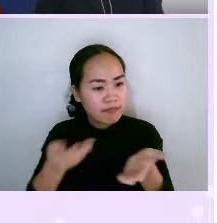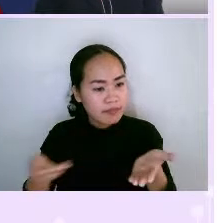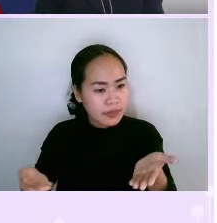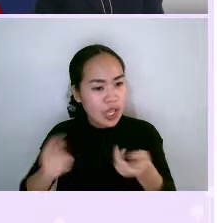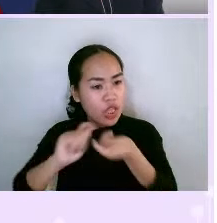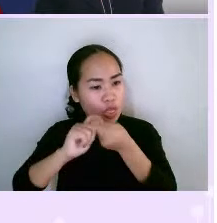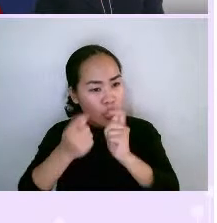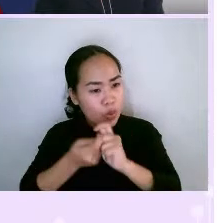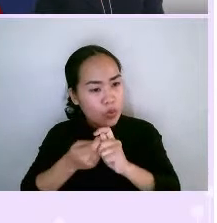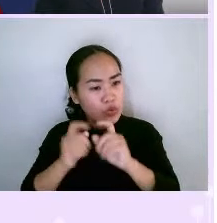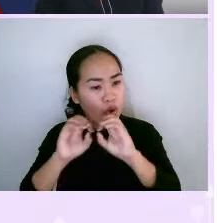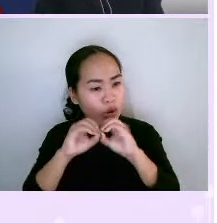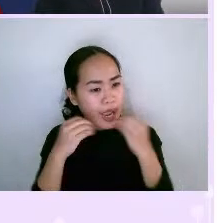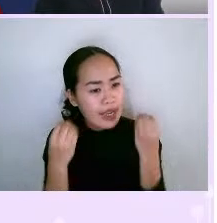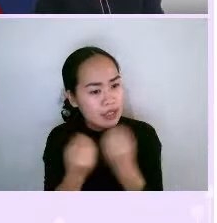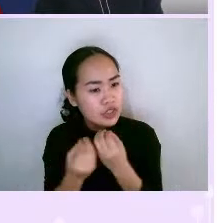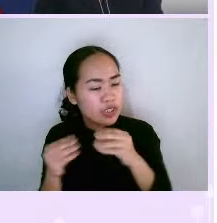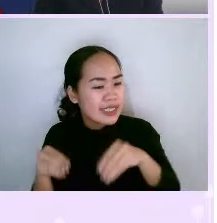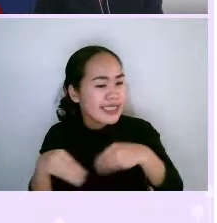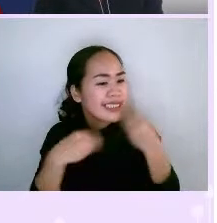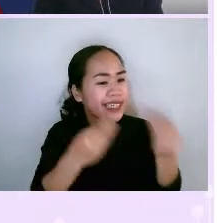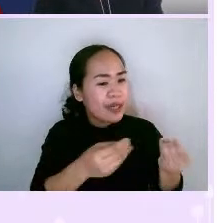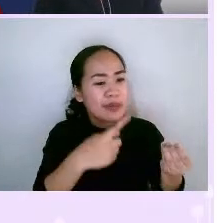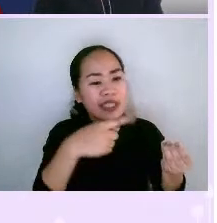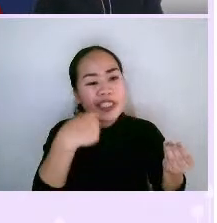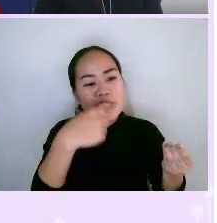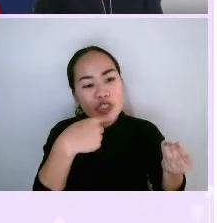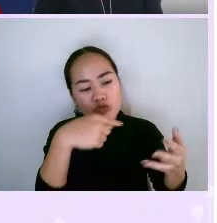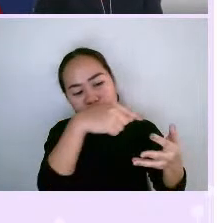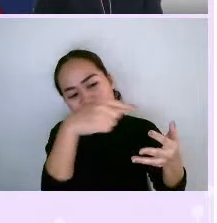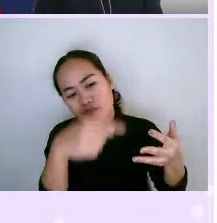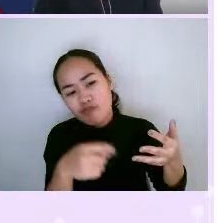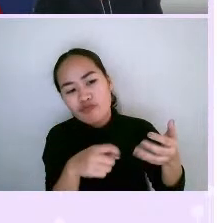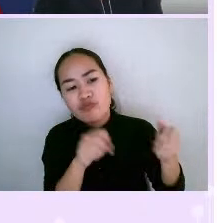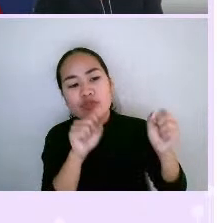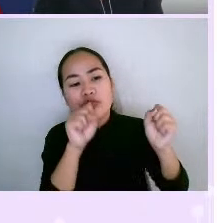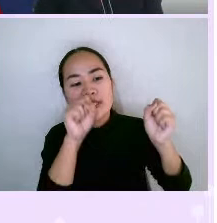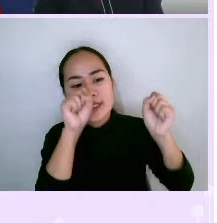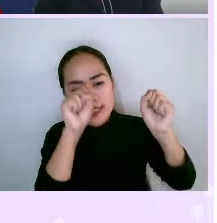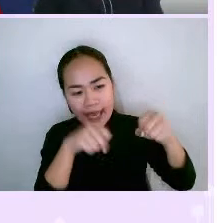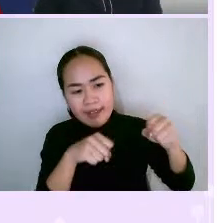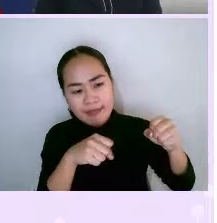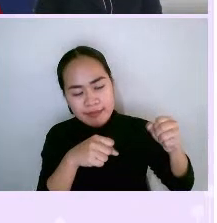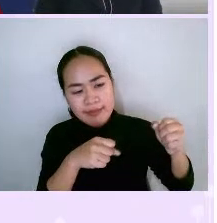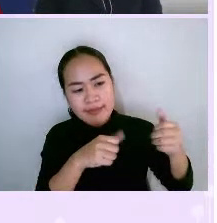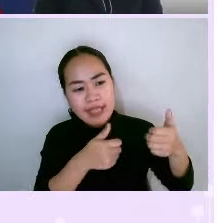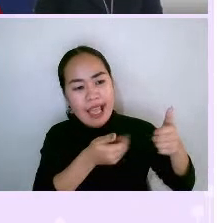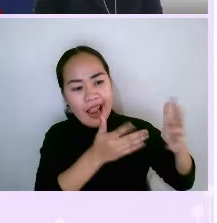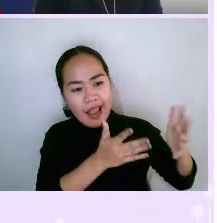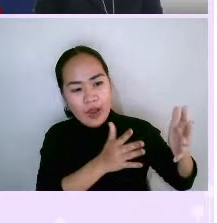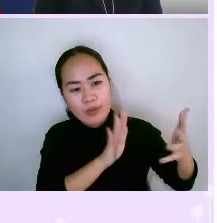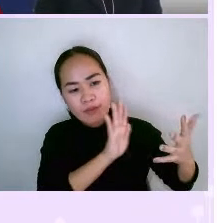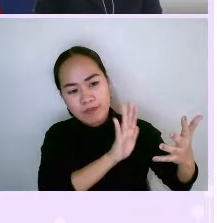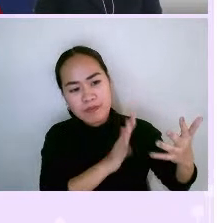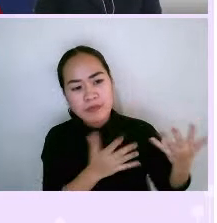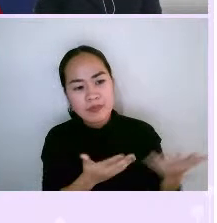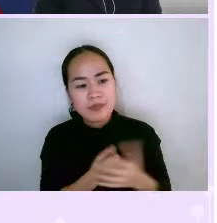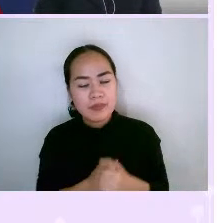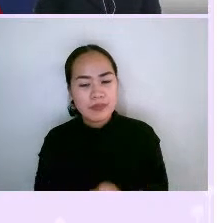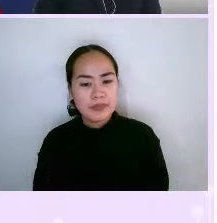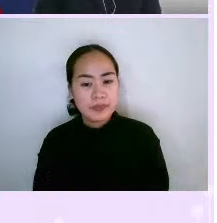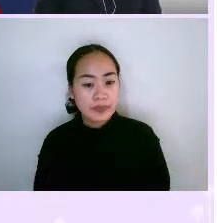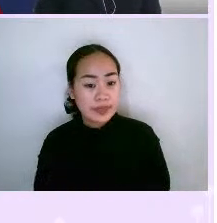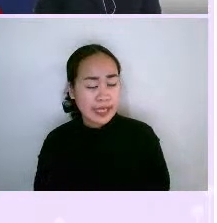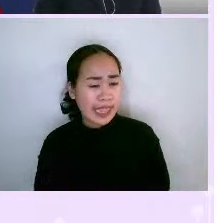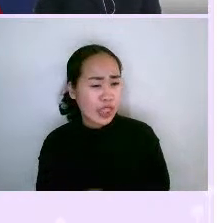our organizations that are qualified to have this SSF facility. As of 2022,